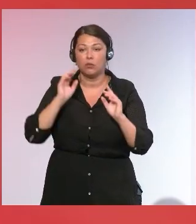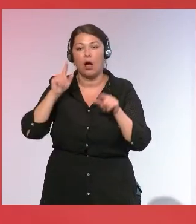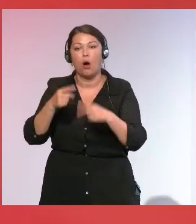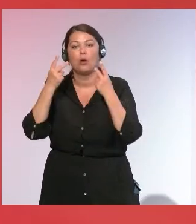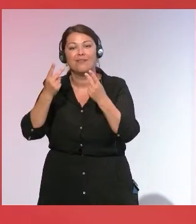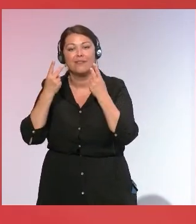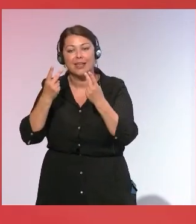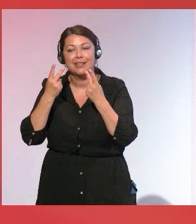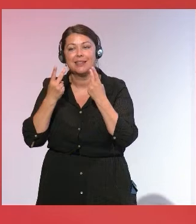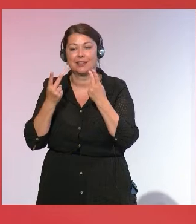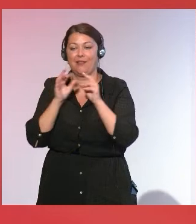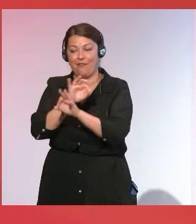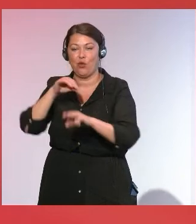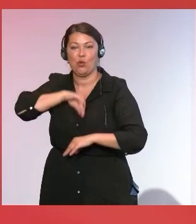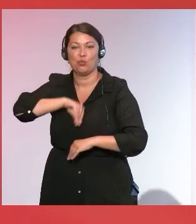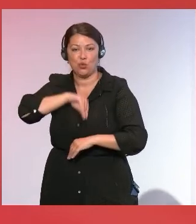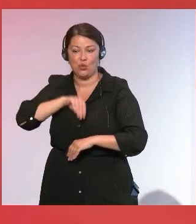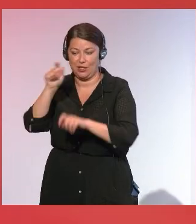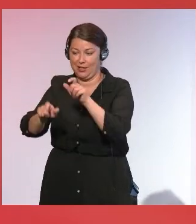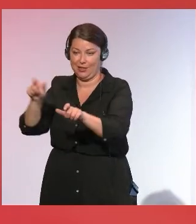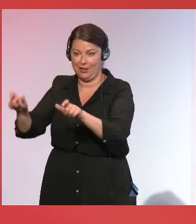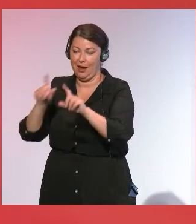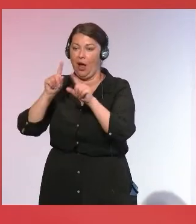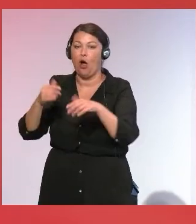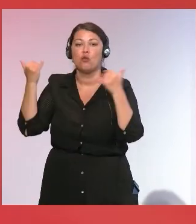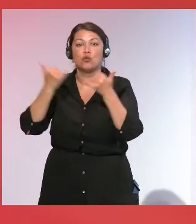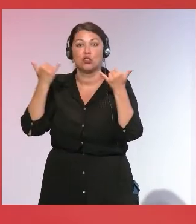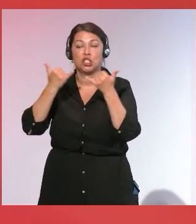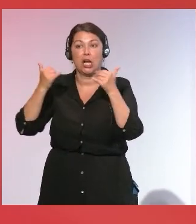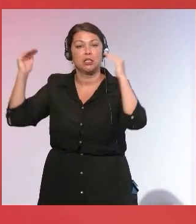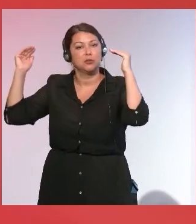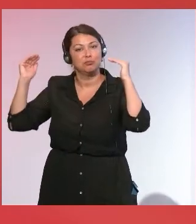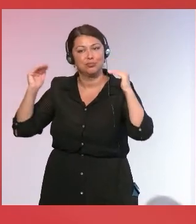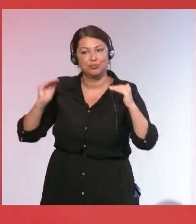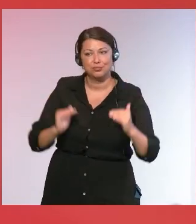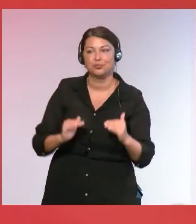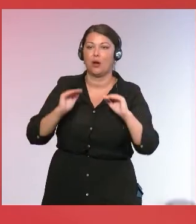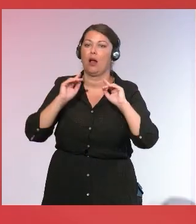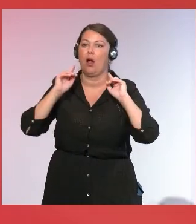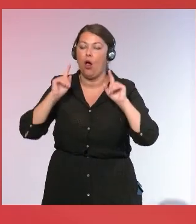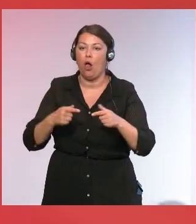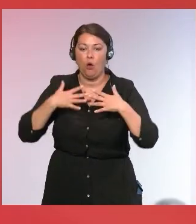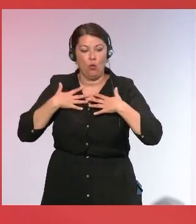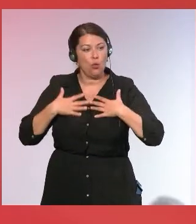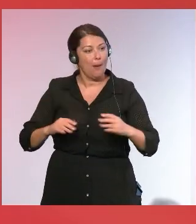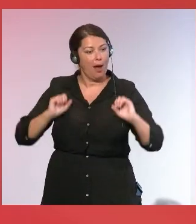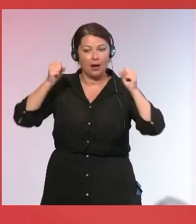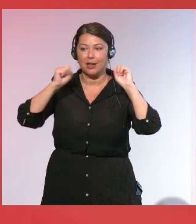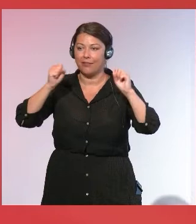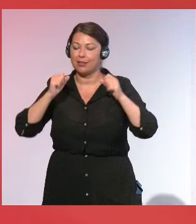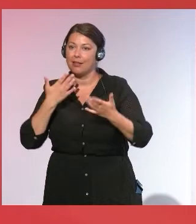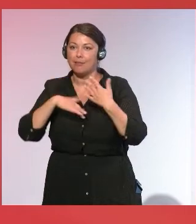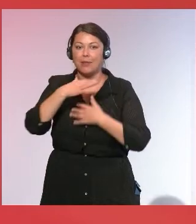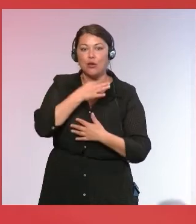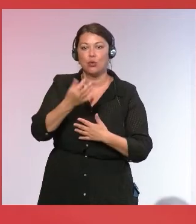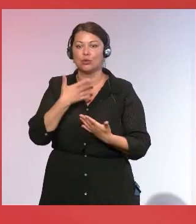another win for health. And of course, greenery also promotes physical activity. People will be cycling and walking. And as I saw